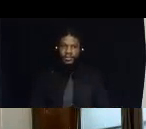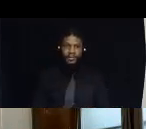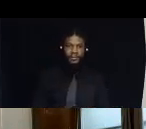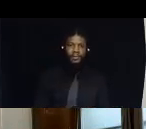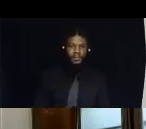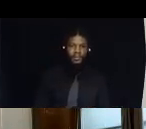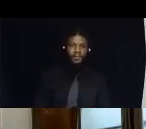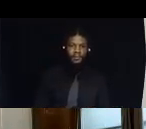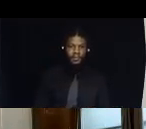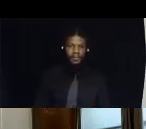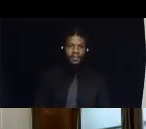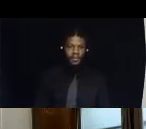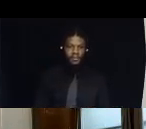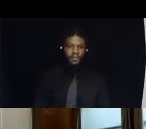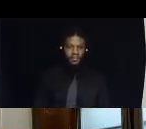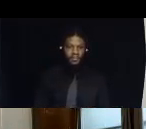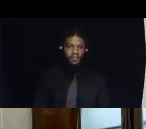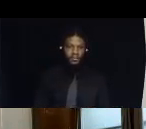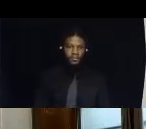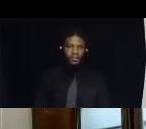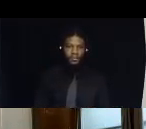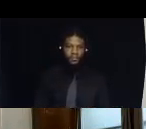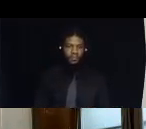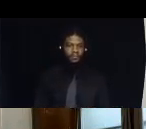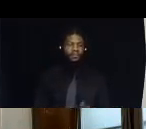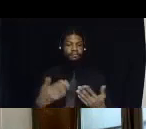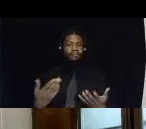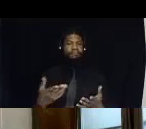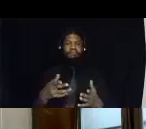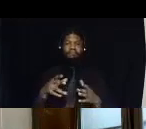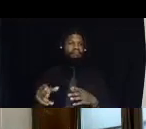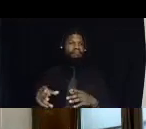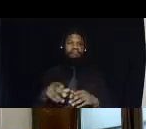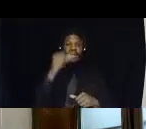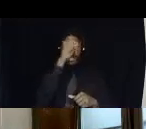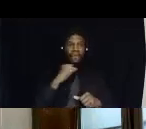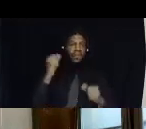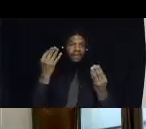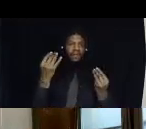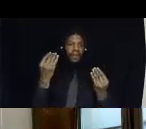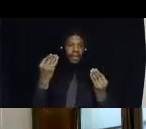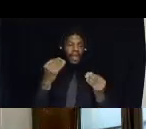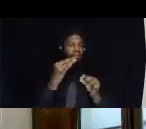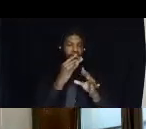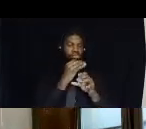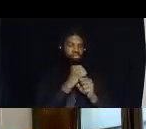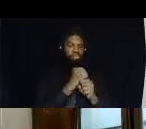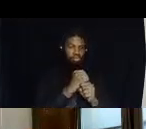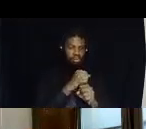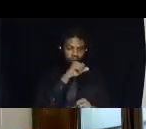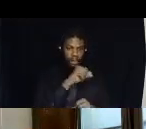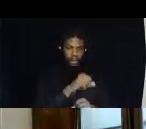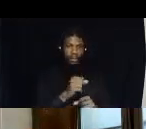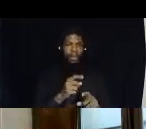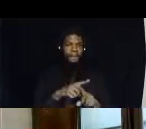of, or just also the African fabric. But I would say I am fond of oranges and